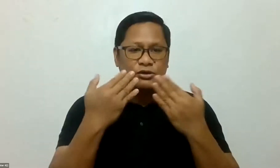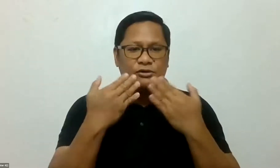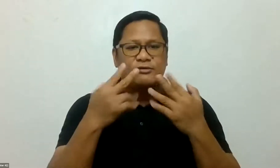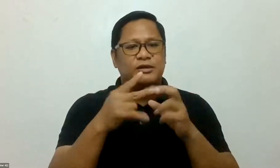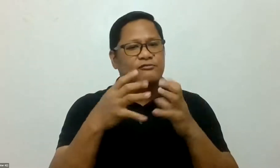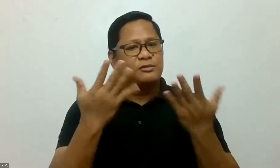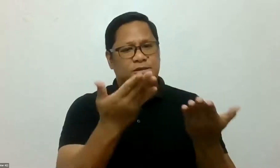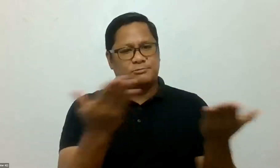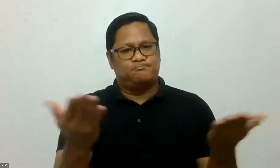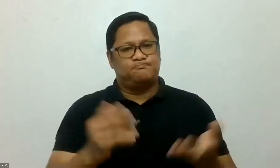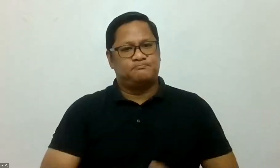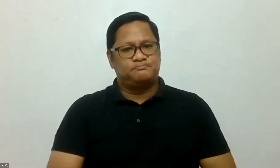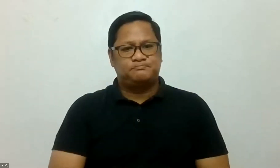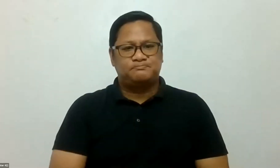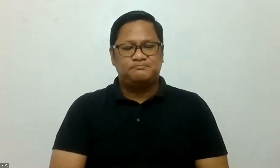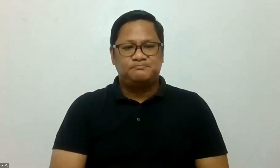much.